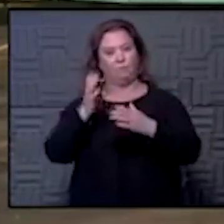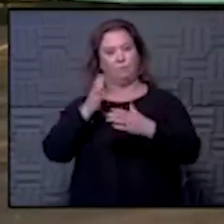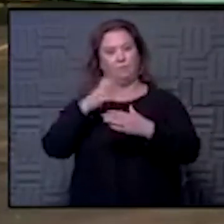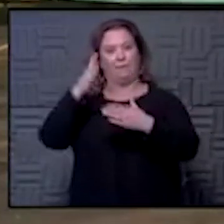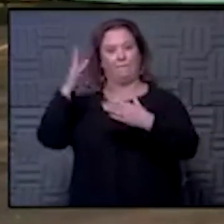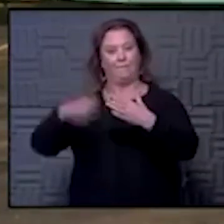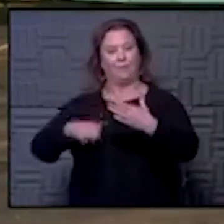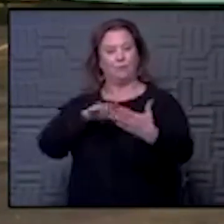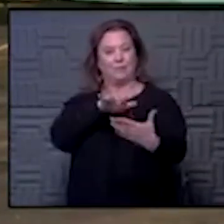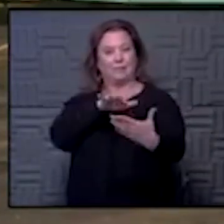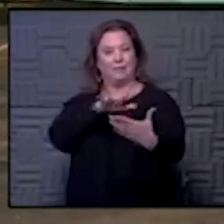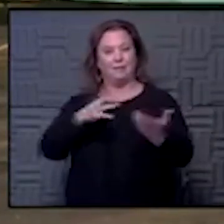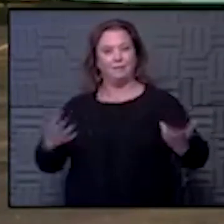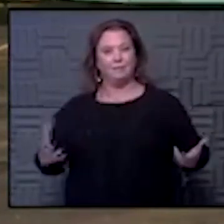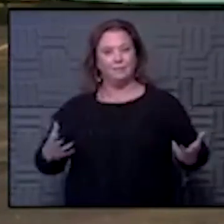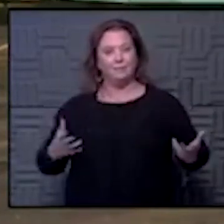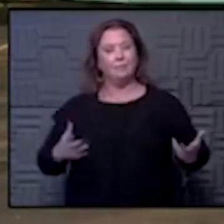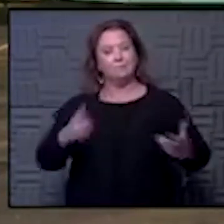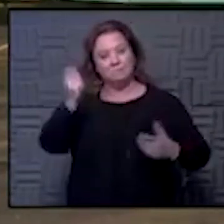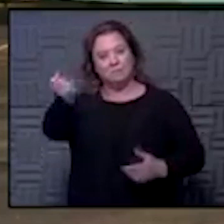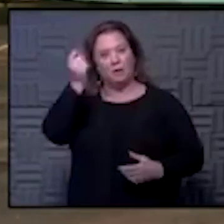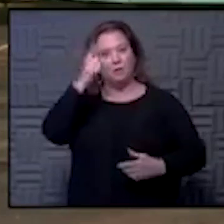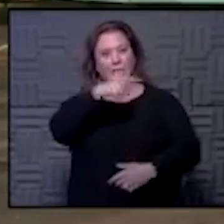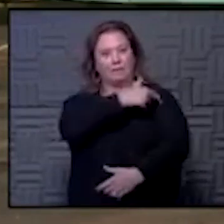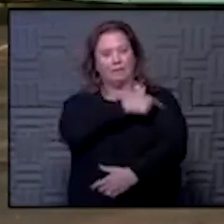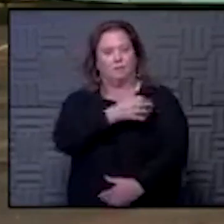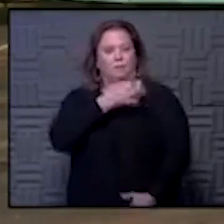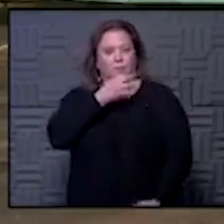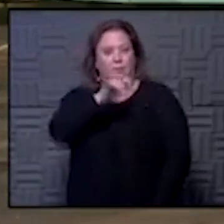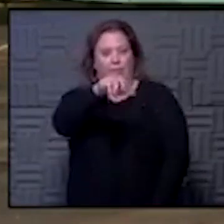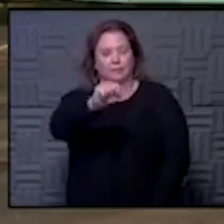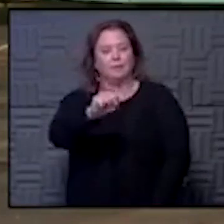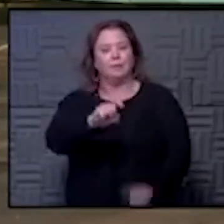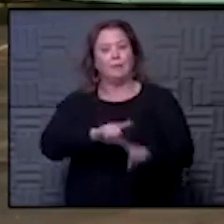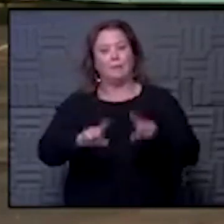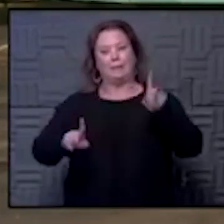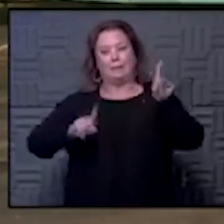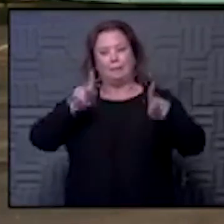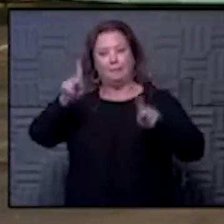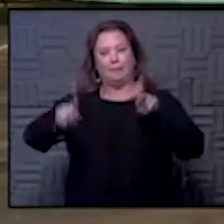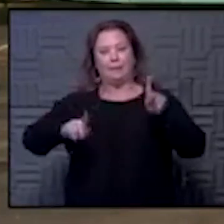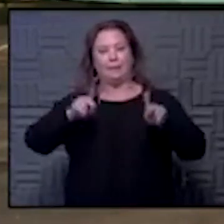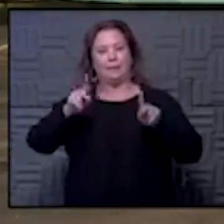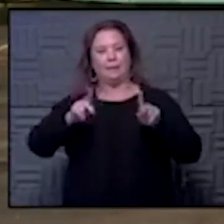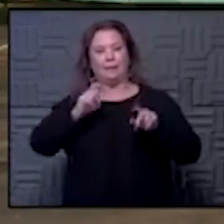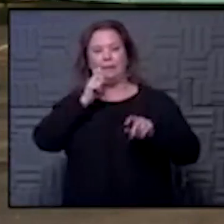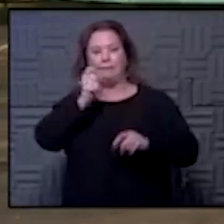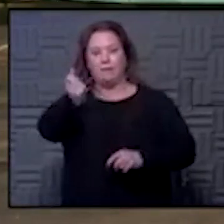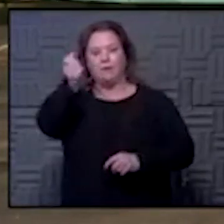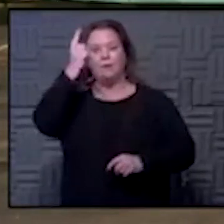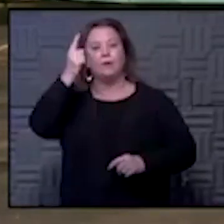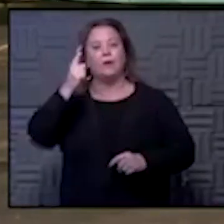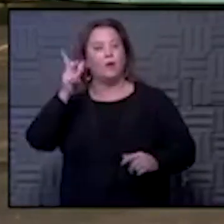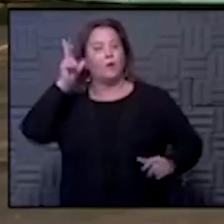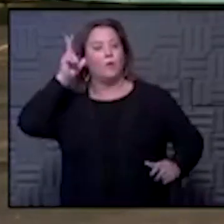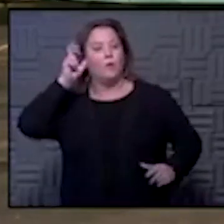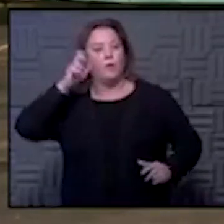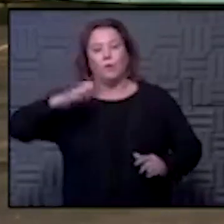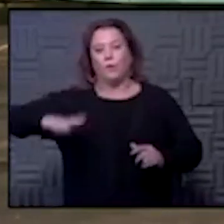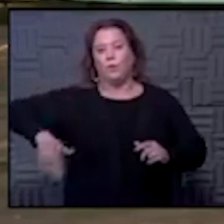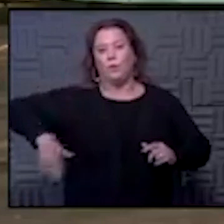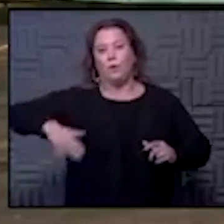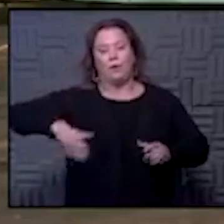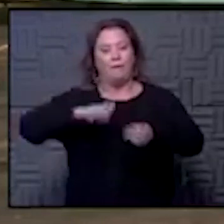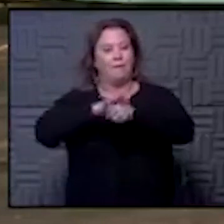clinical trials. So I understand that vaccine is coming, but what the people have not quite heard yet is we will not have